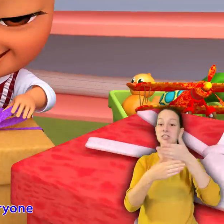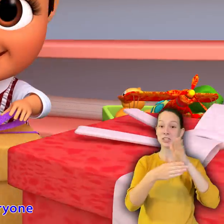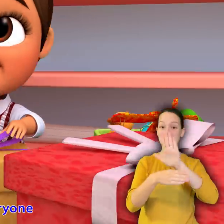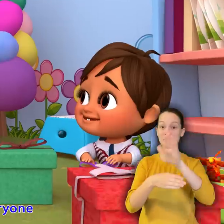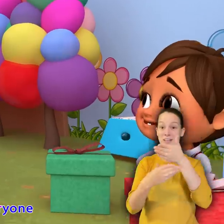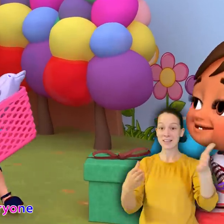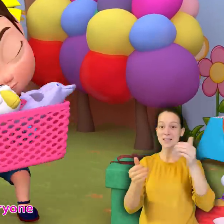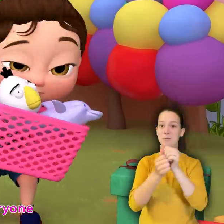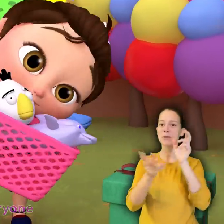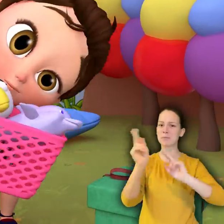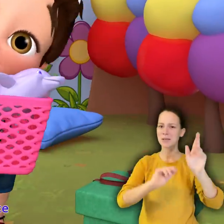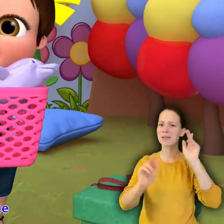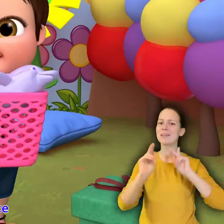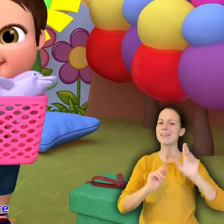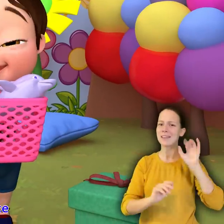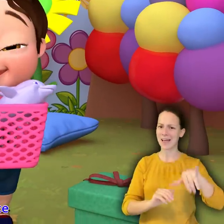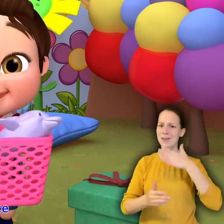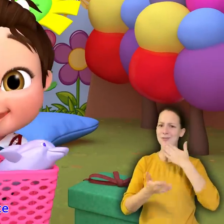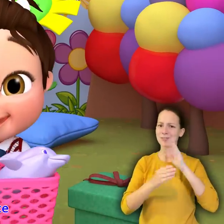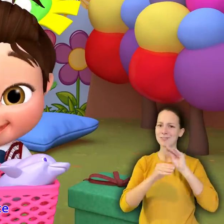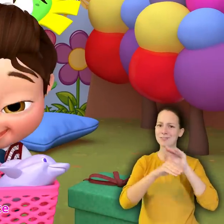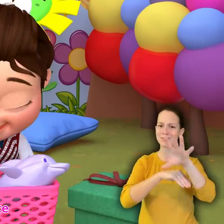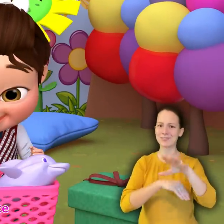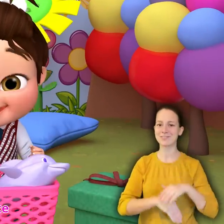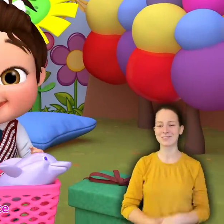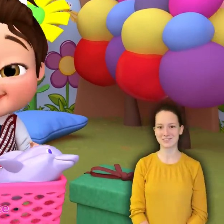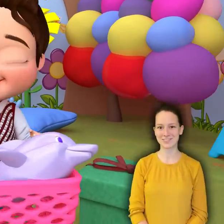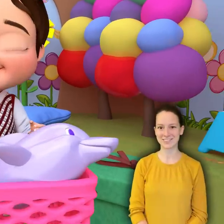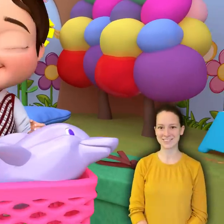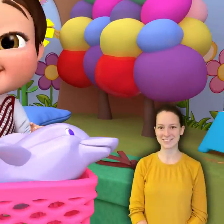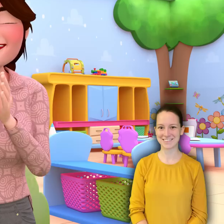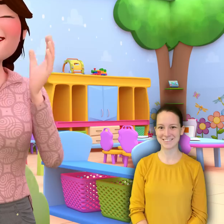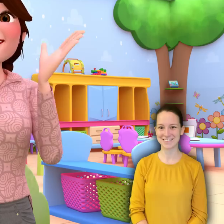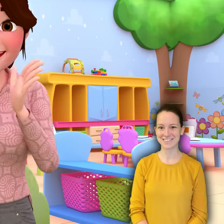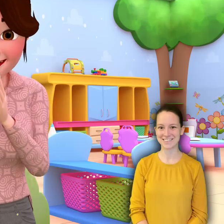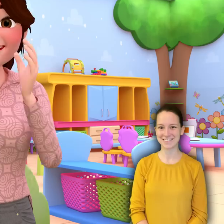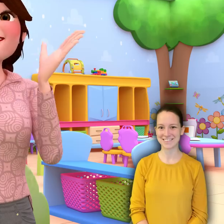share your things with everyone that's really good advice